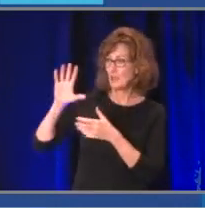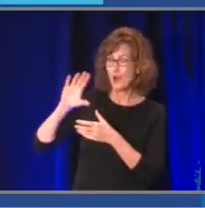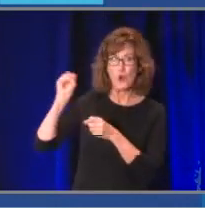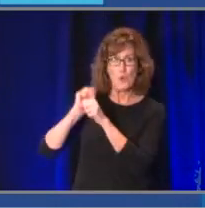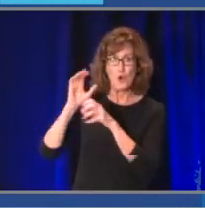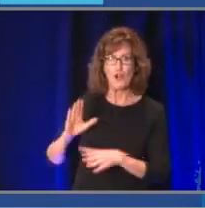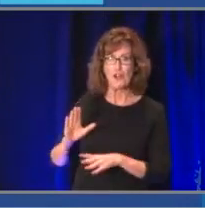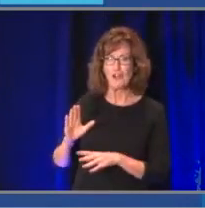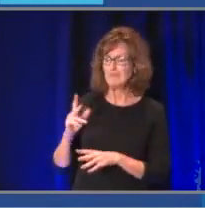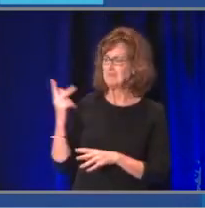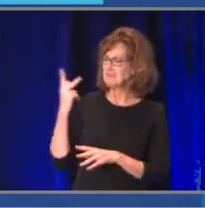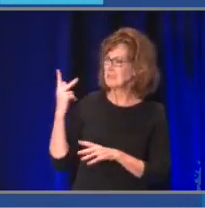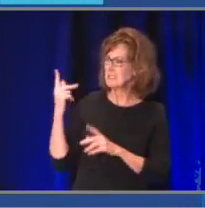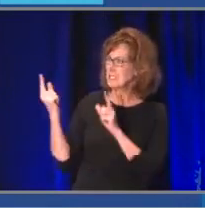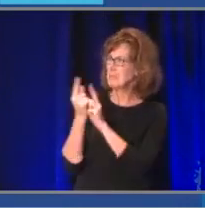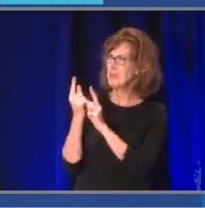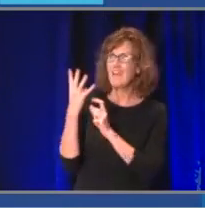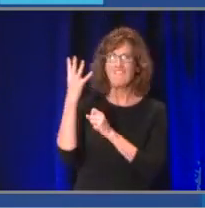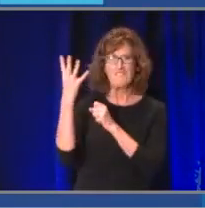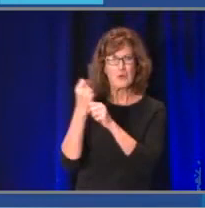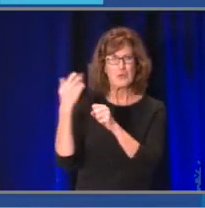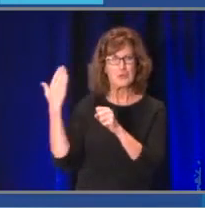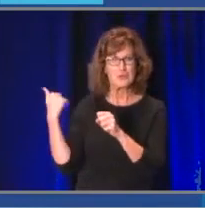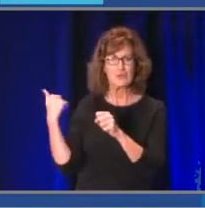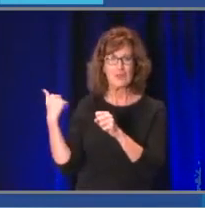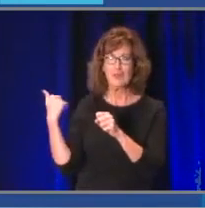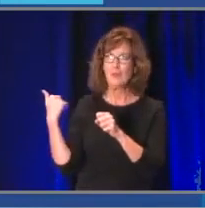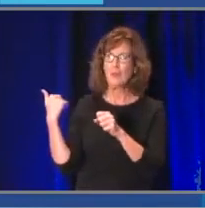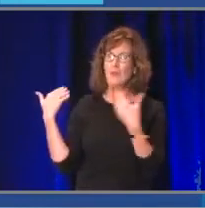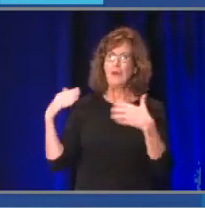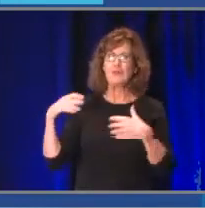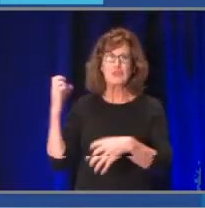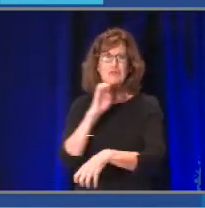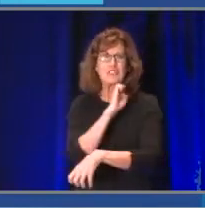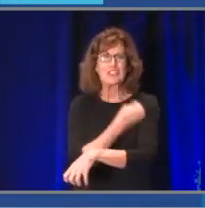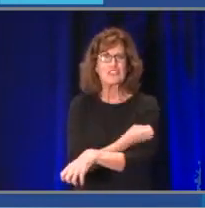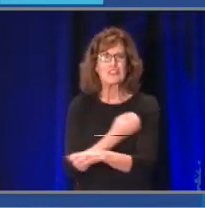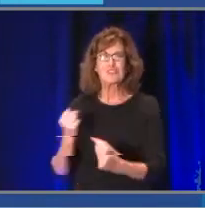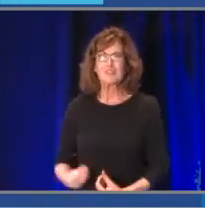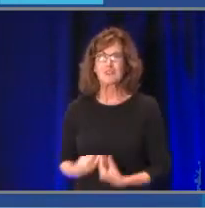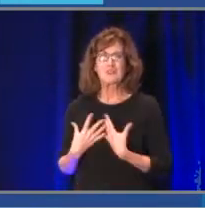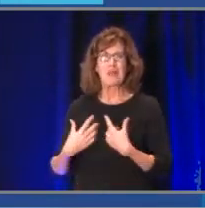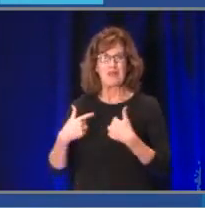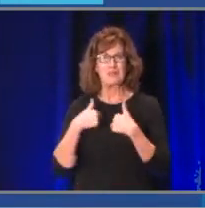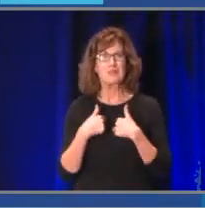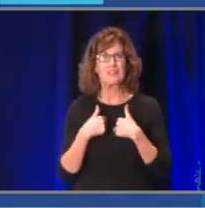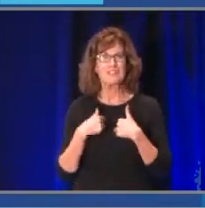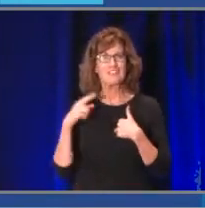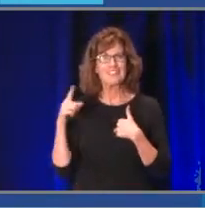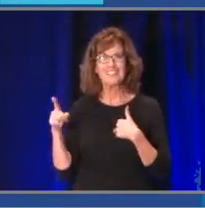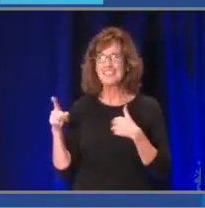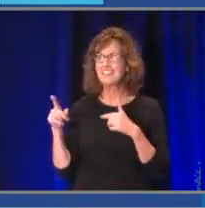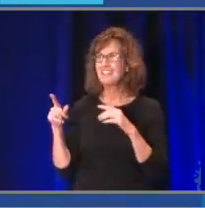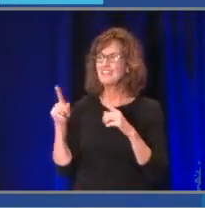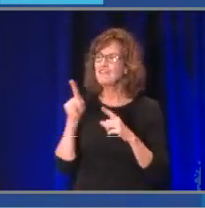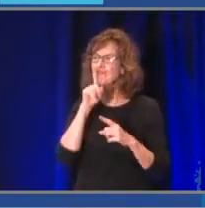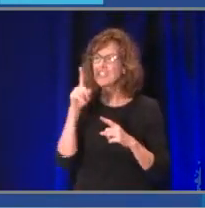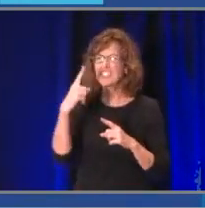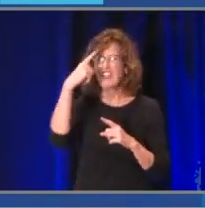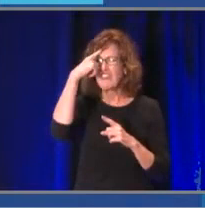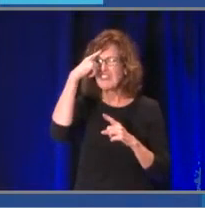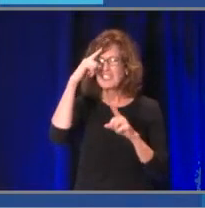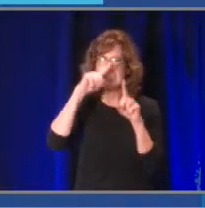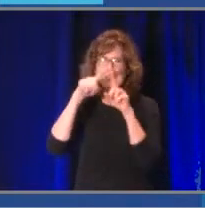Kevin about 4 years ago. He is a source of energy, a source of inspiration, and is a real person that likes to think out of the